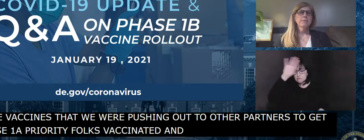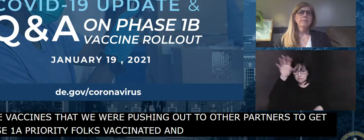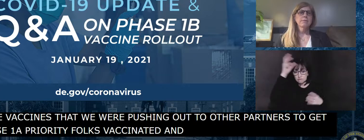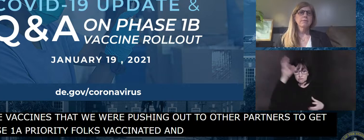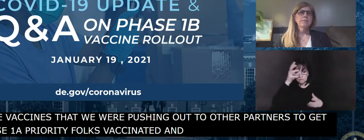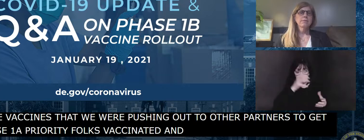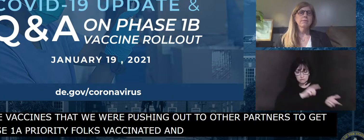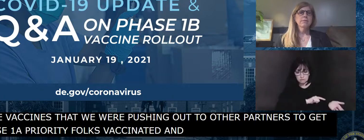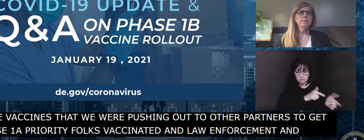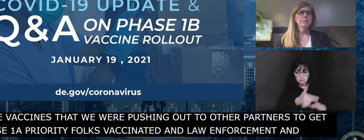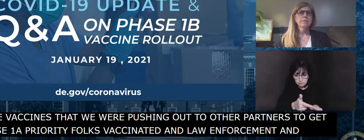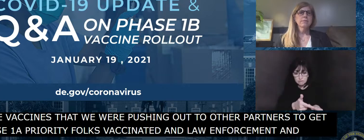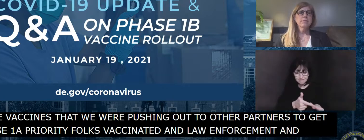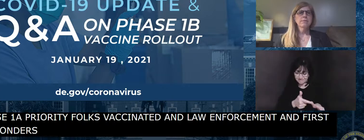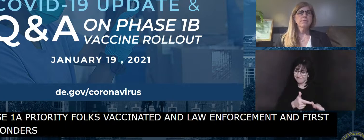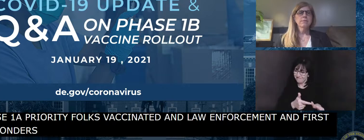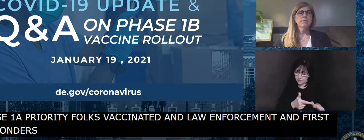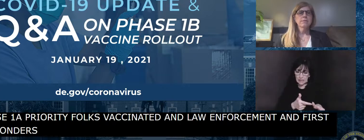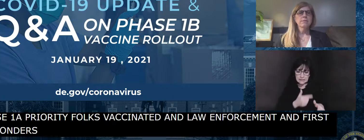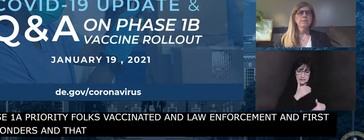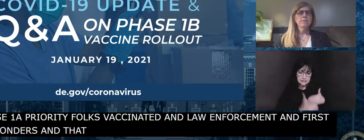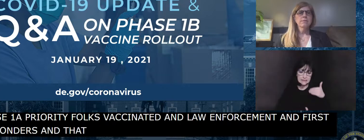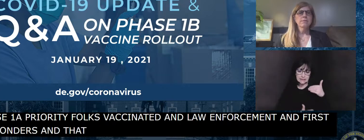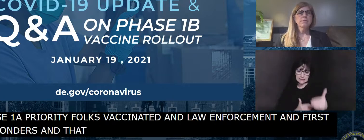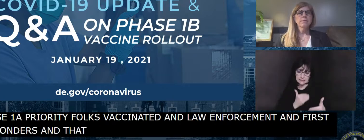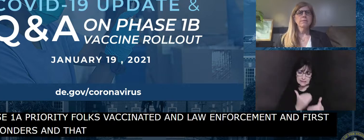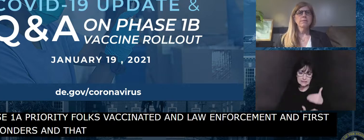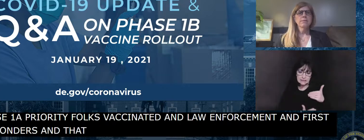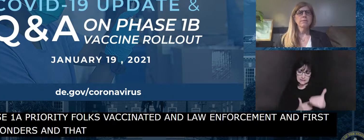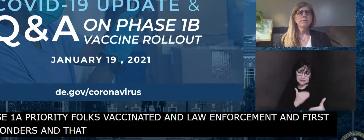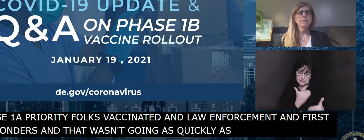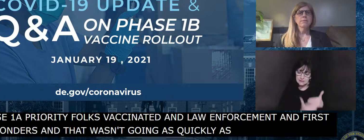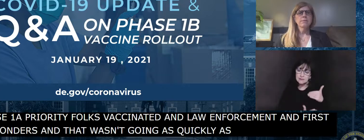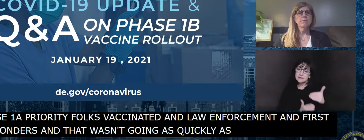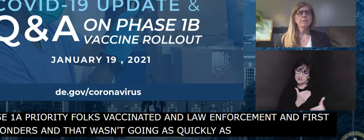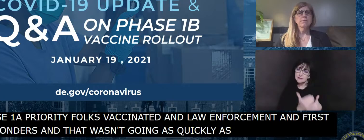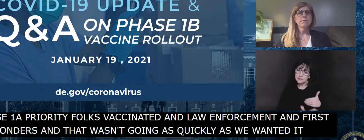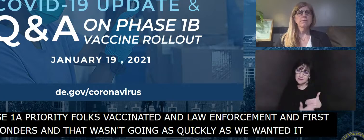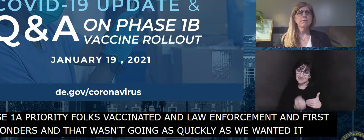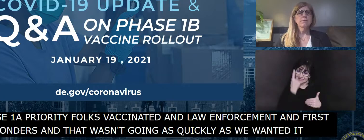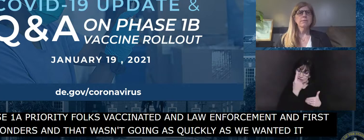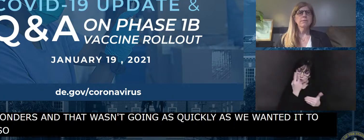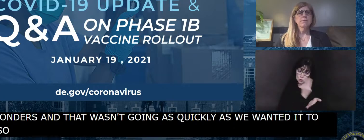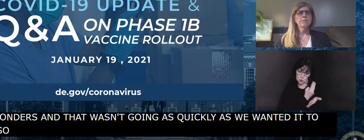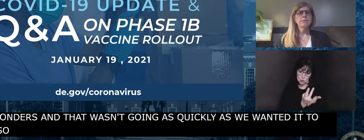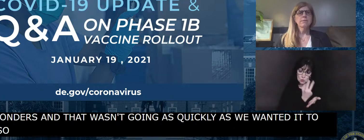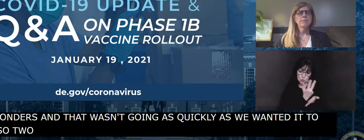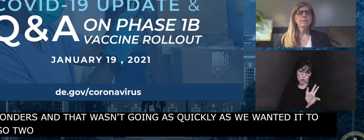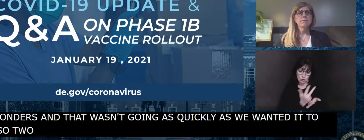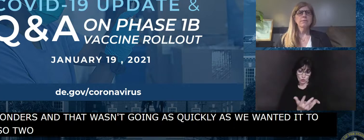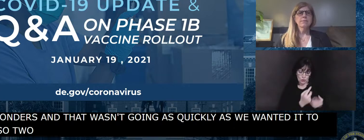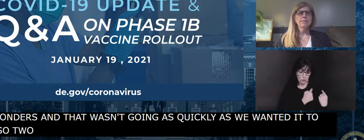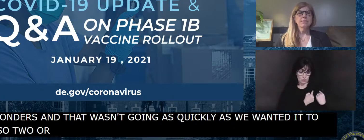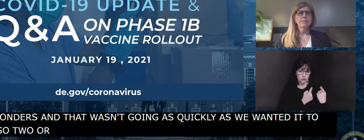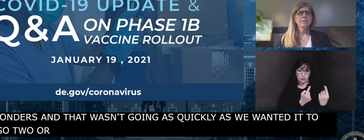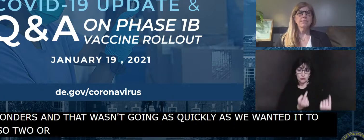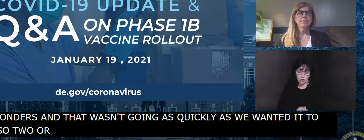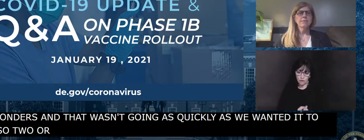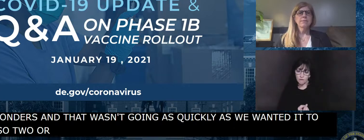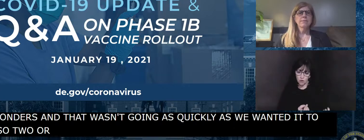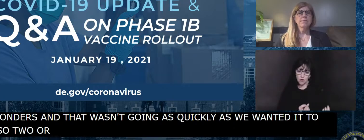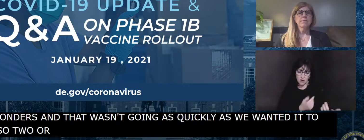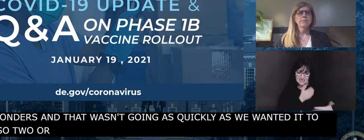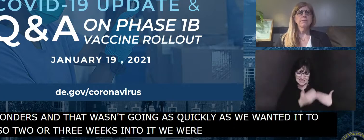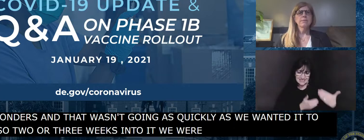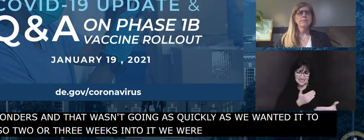going as quickly as we wanted it to go. So, 2 or 3 weeks into it, we were sitting with